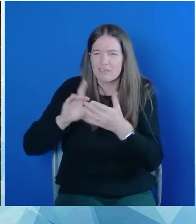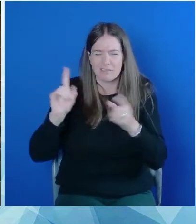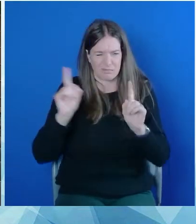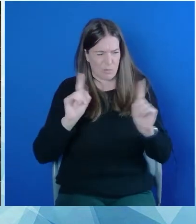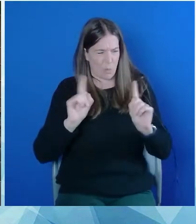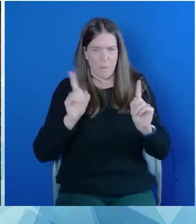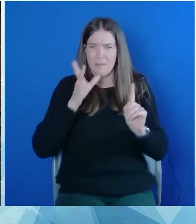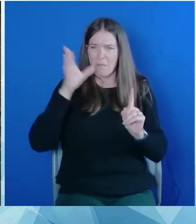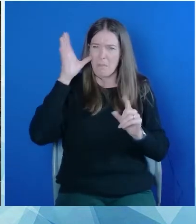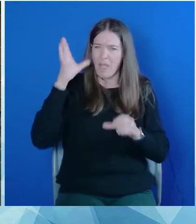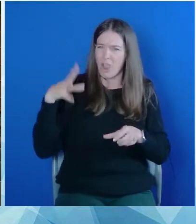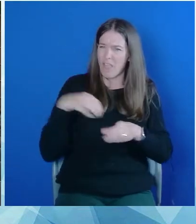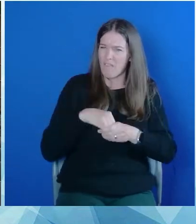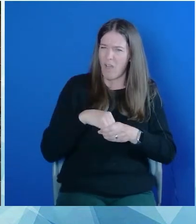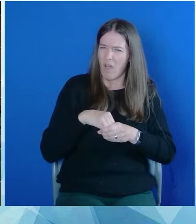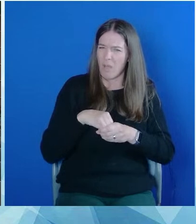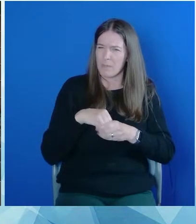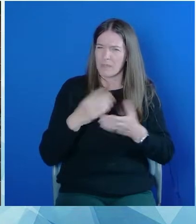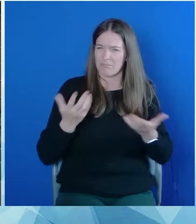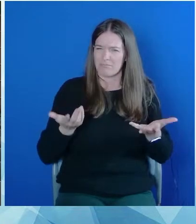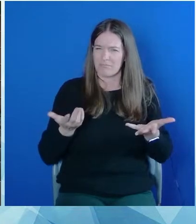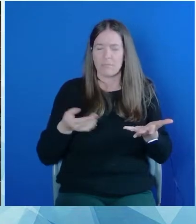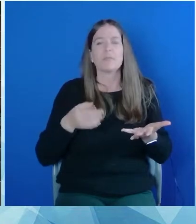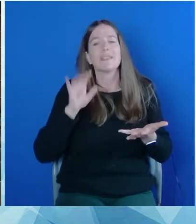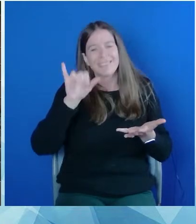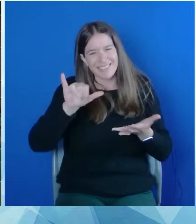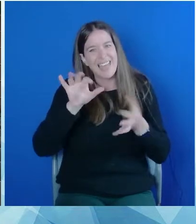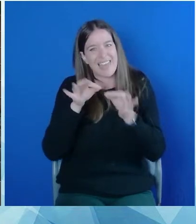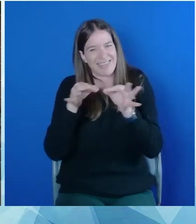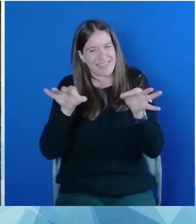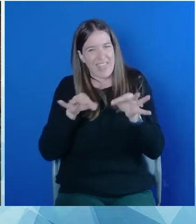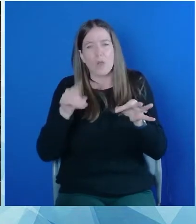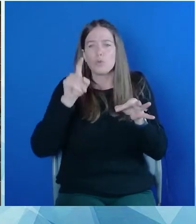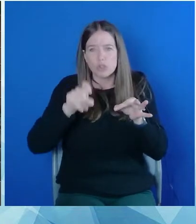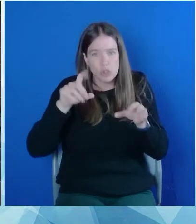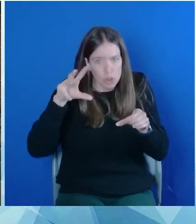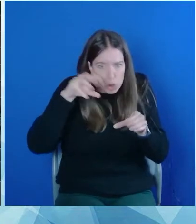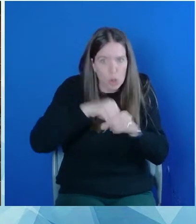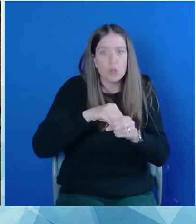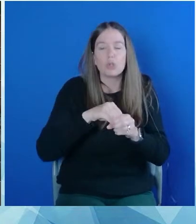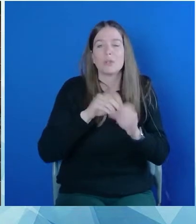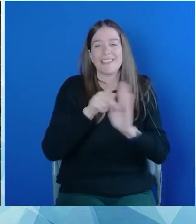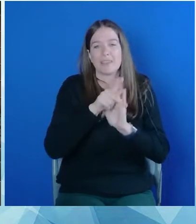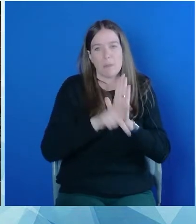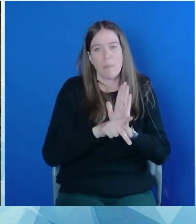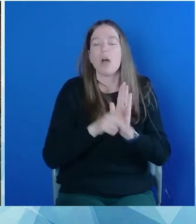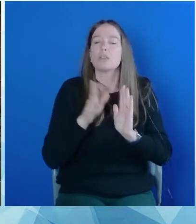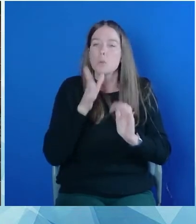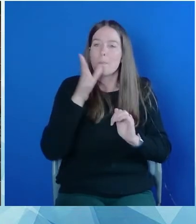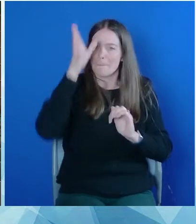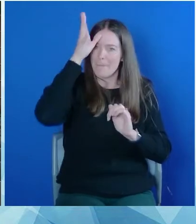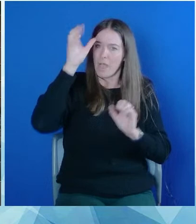That language should be included in the policy as well, so that parents are included in that communication.